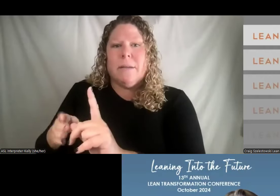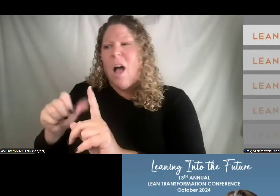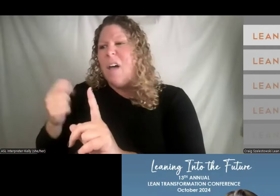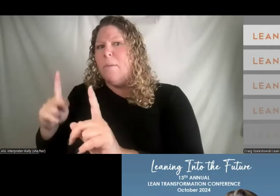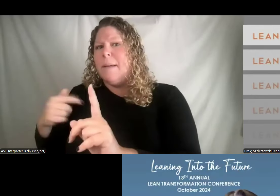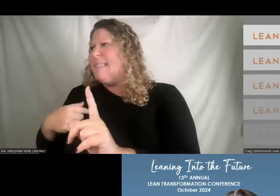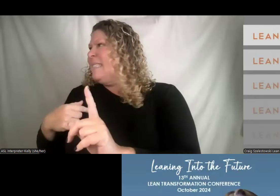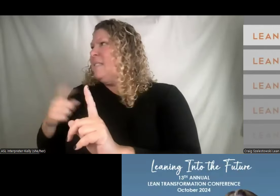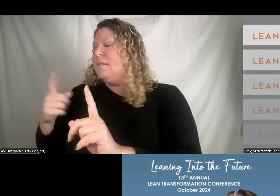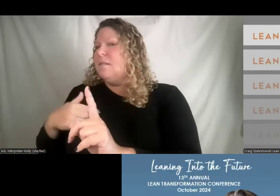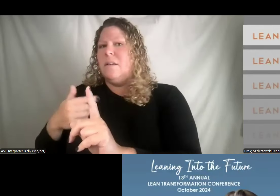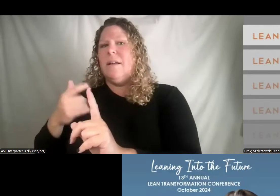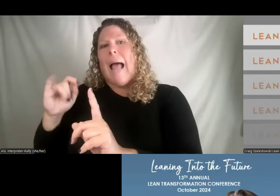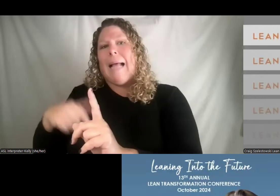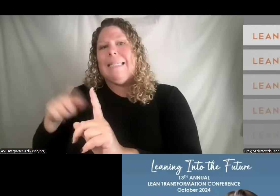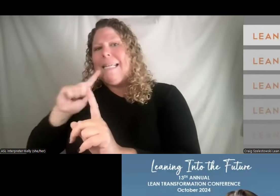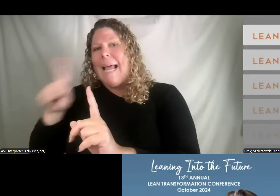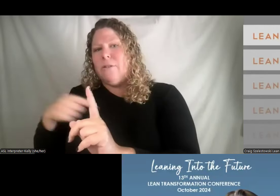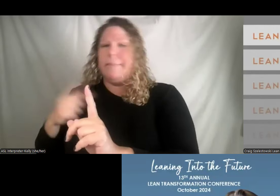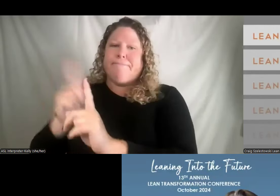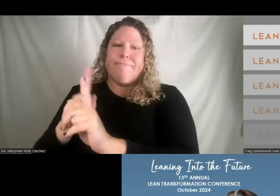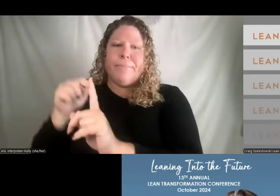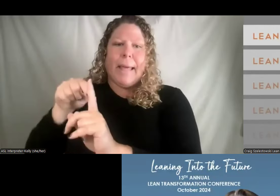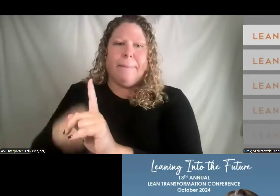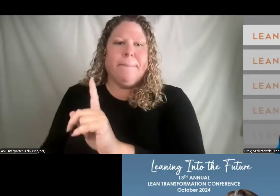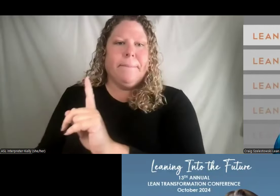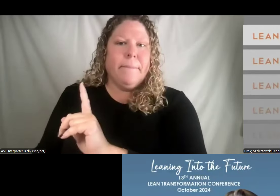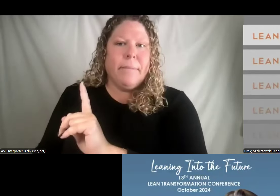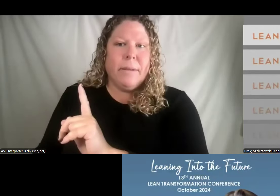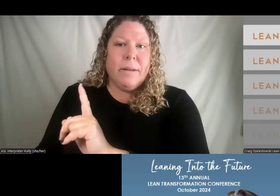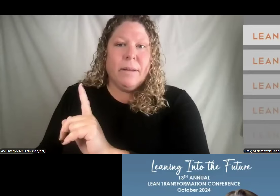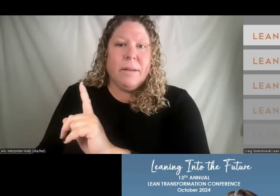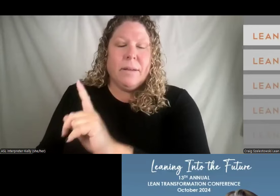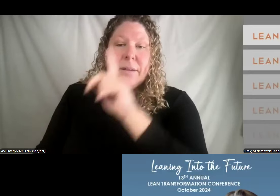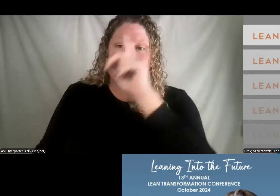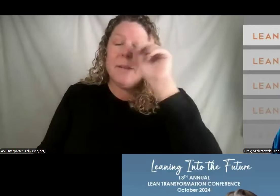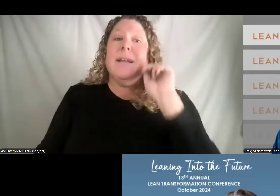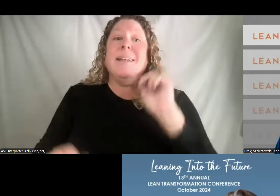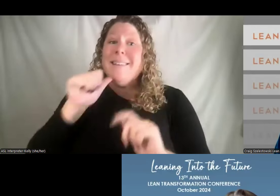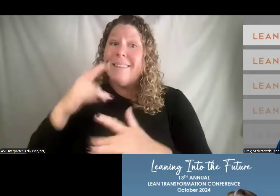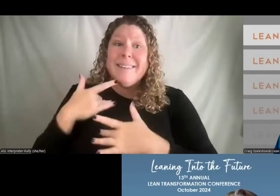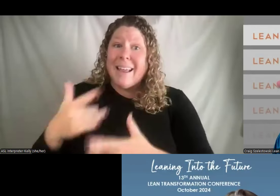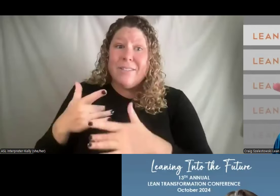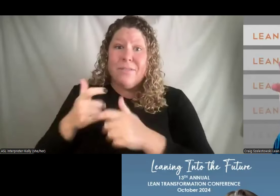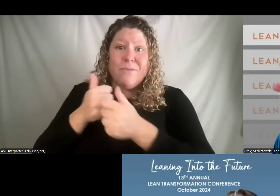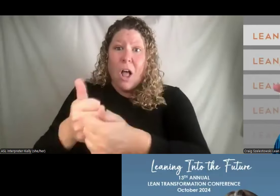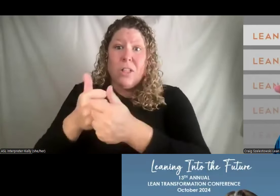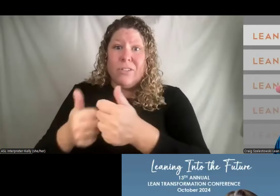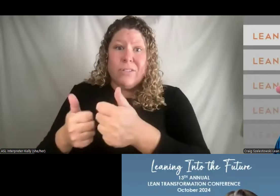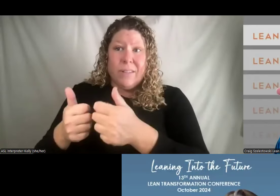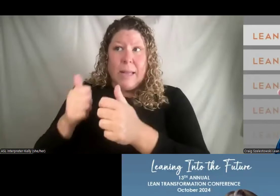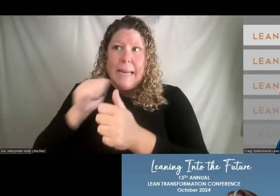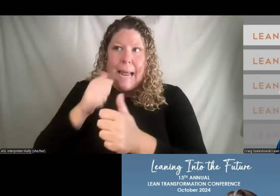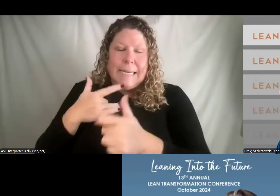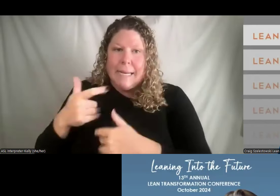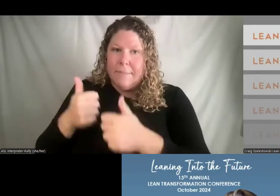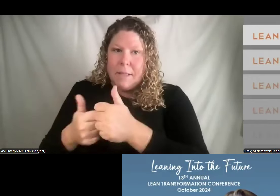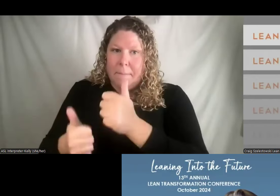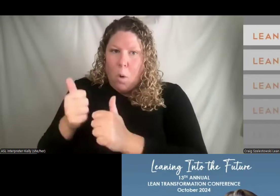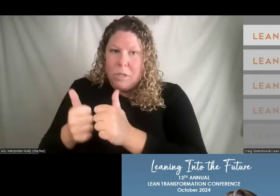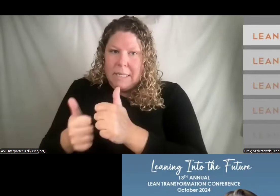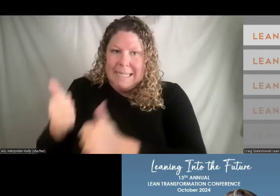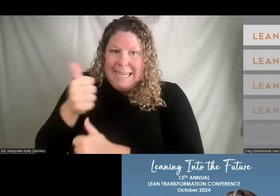answers, to go to for advice. And the answers might surprise you. They rarely follow the hierarchy. It's rarely the most senior person in the hierarchy that